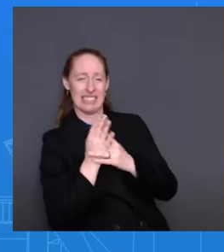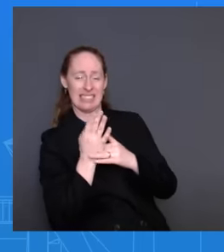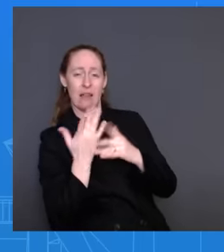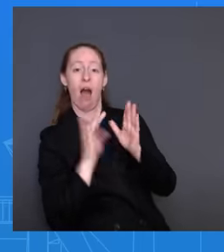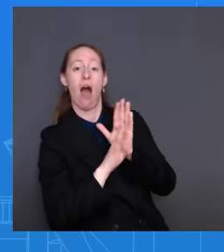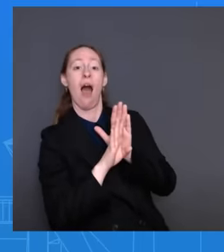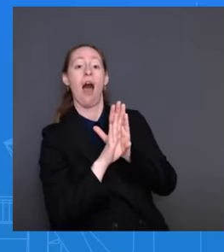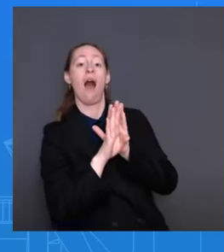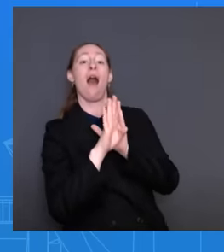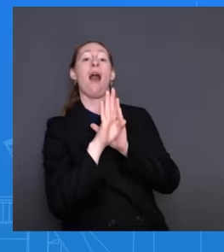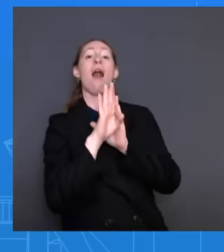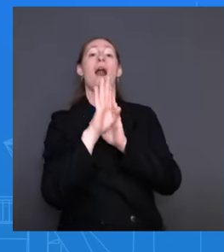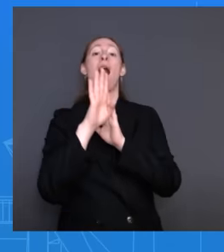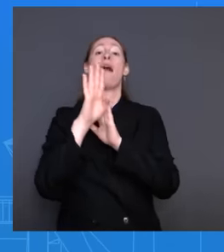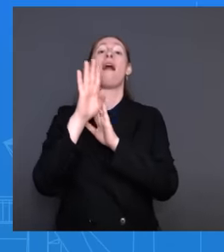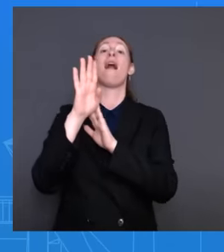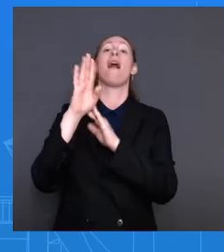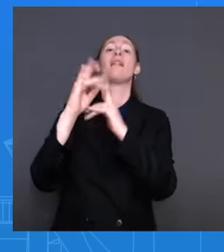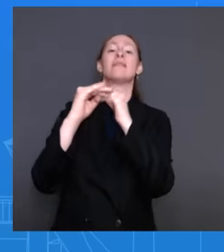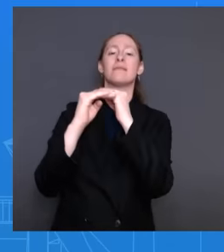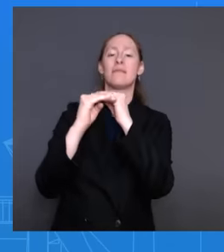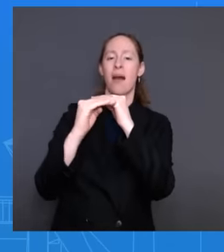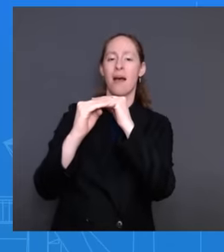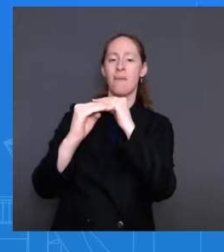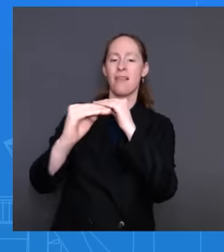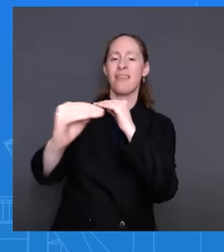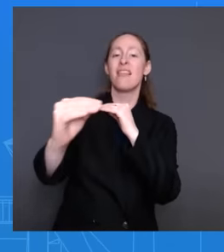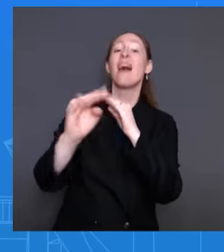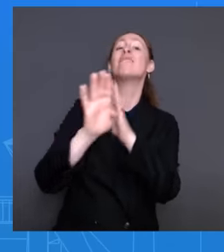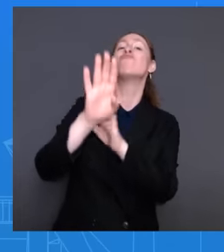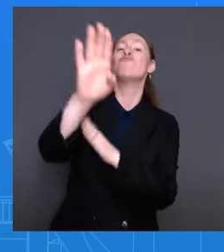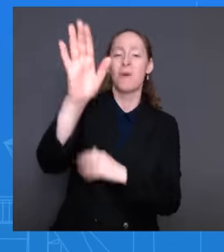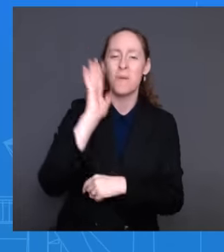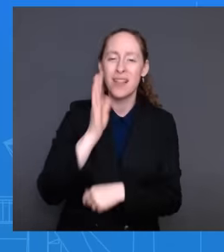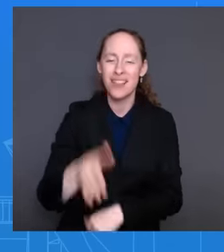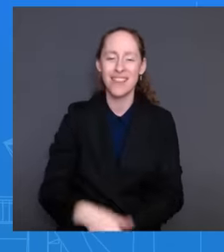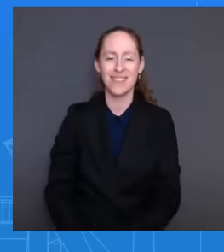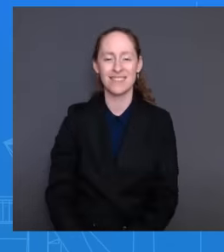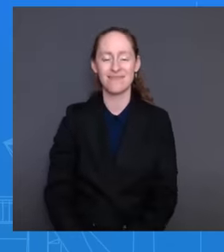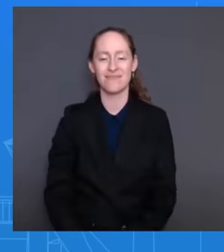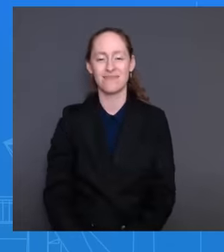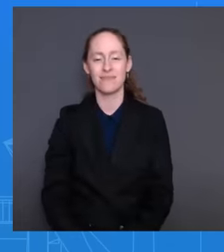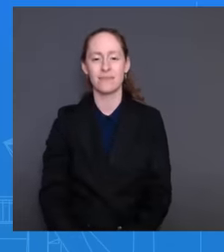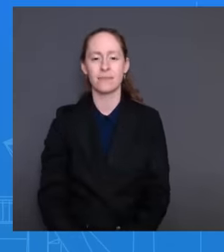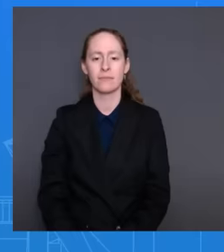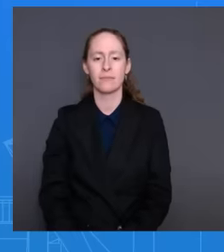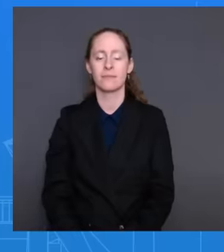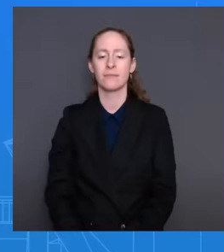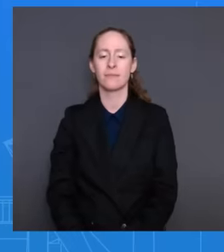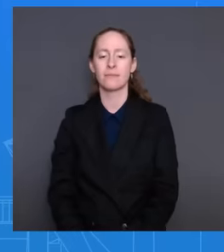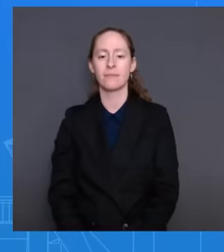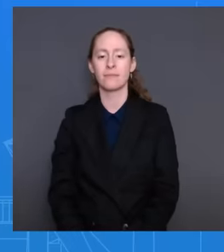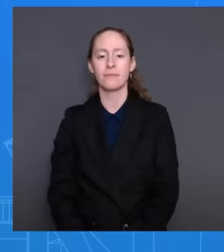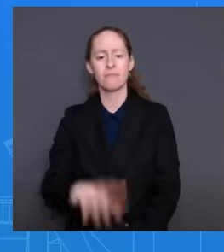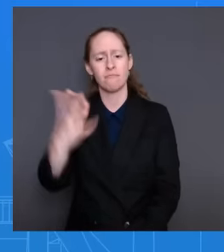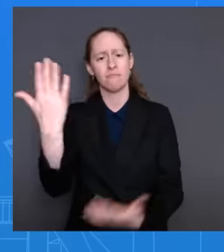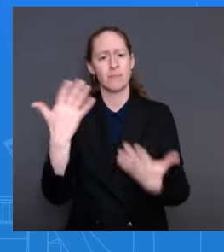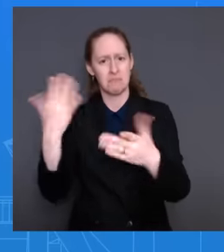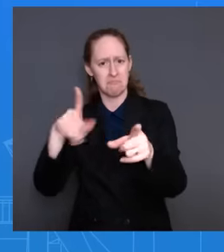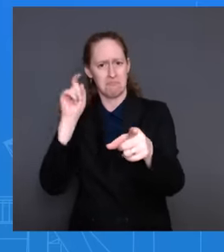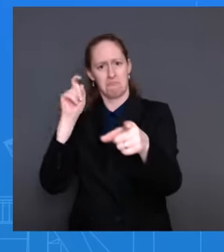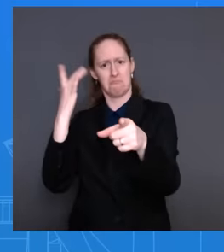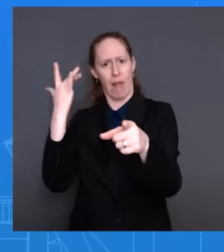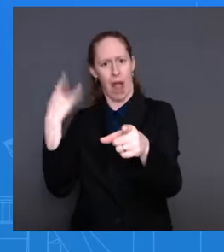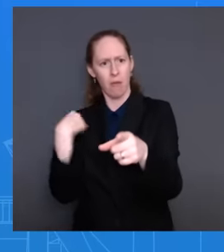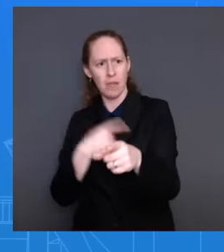economic strengths is the strength of our recovery, the historically unique strength of our recovery. At the center of that is the labor market.